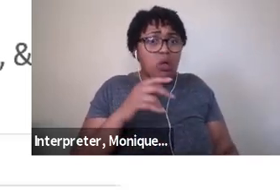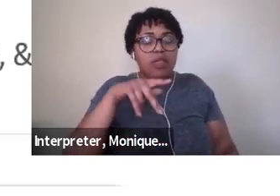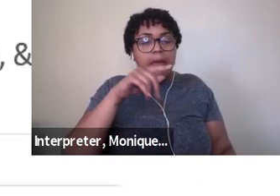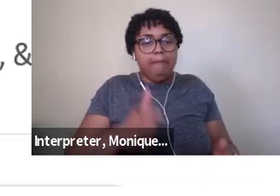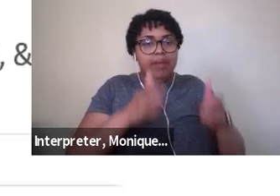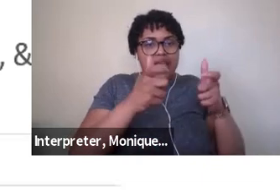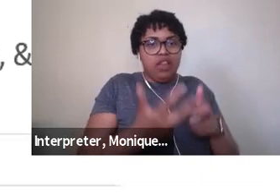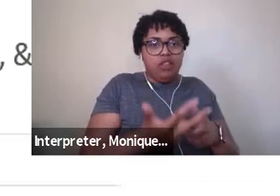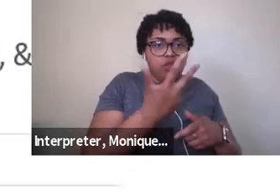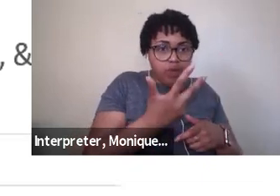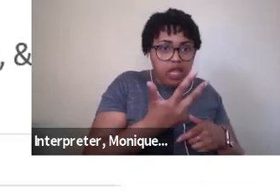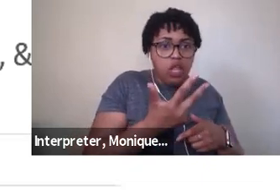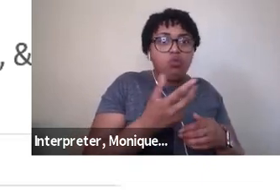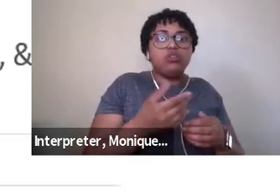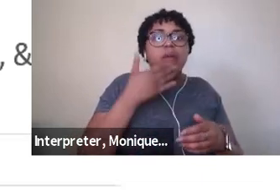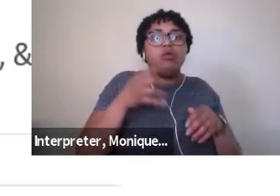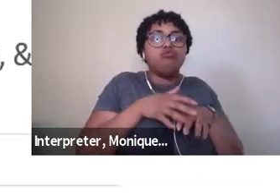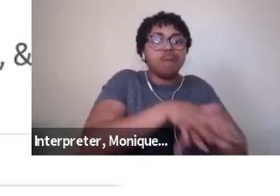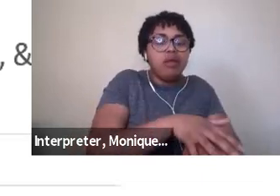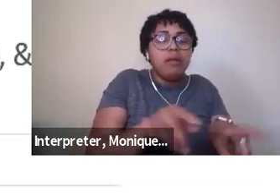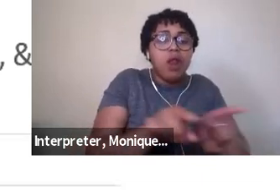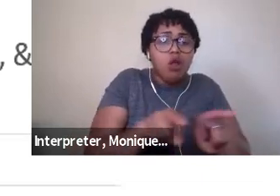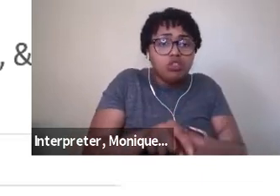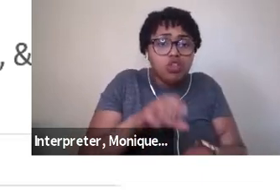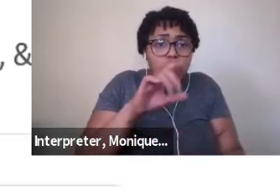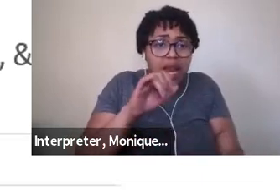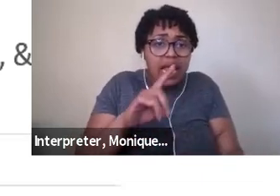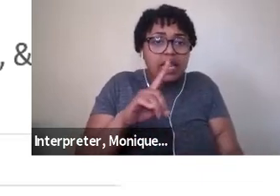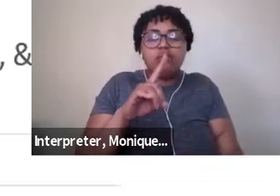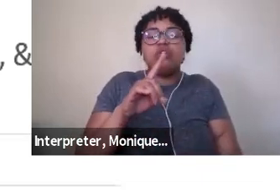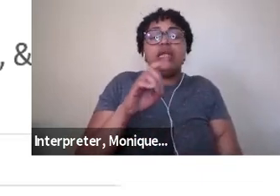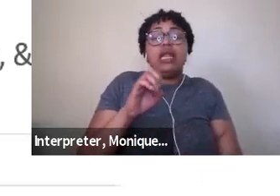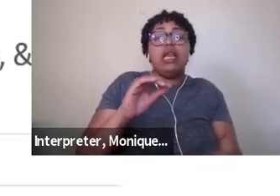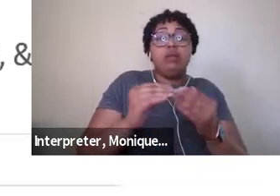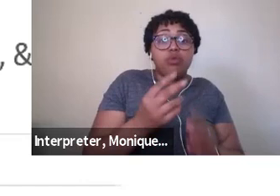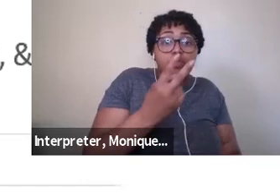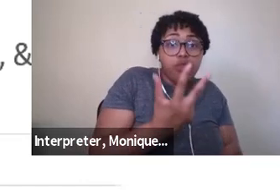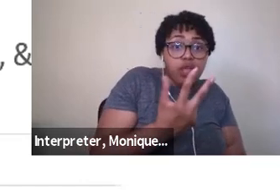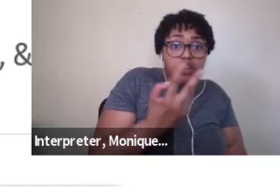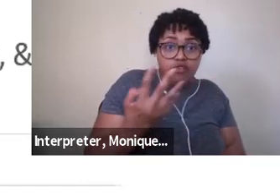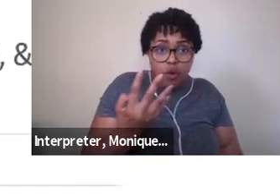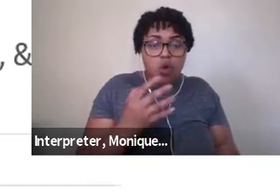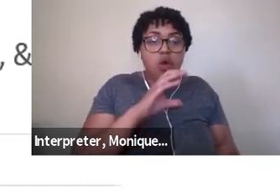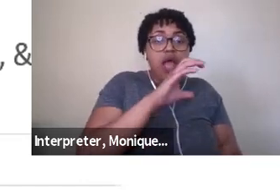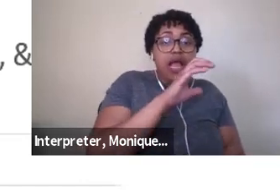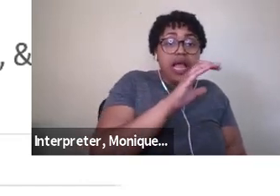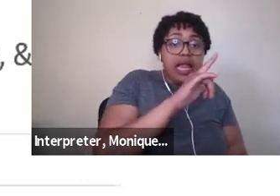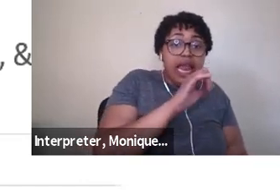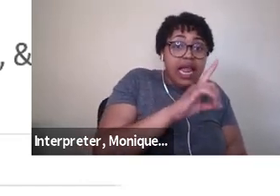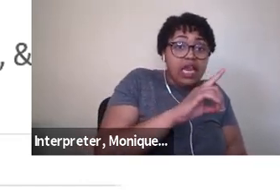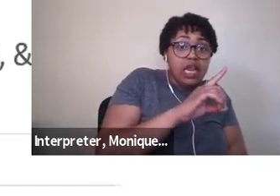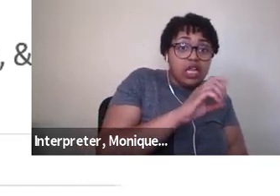following with clade 2, then clade 4. And you'll see just based on your ODs here, which is your signal from ELISA,